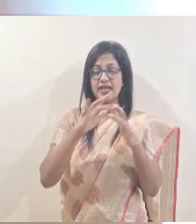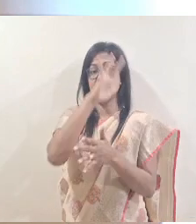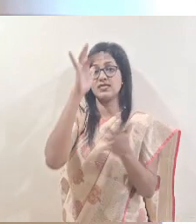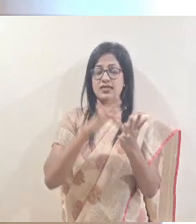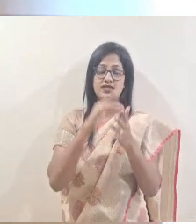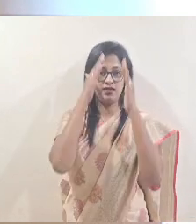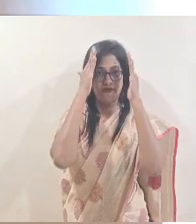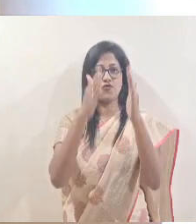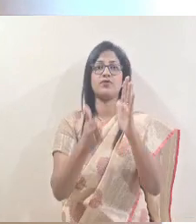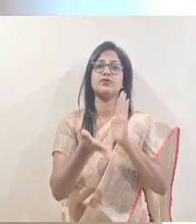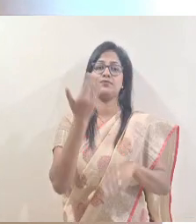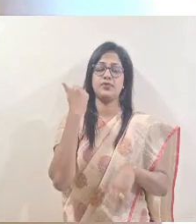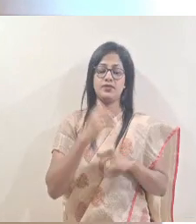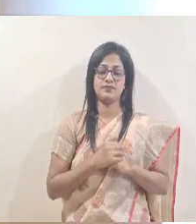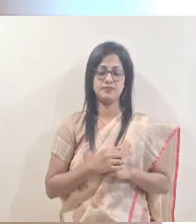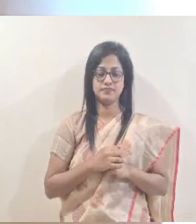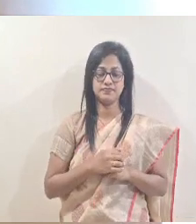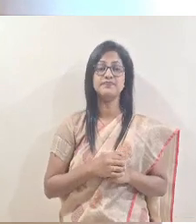centrality.